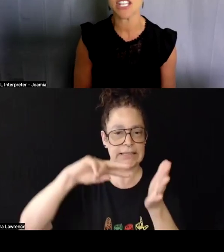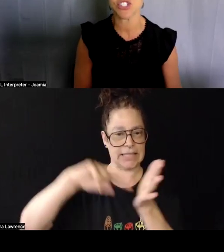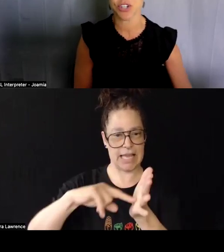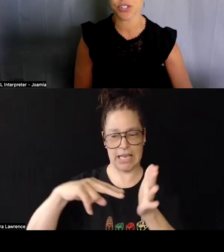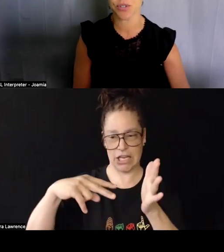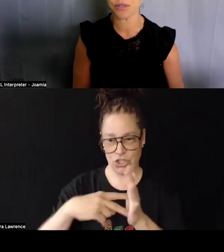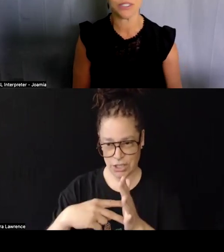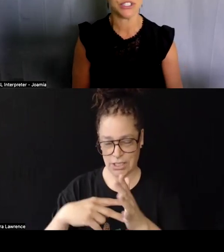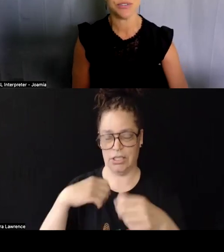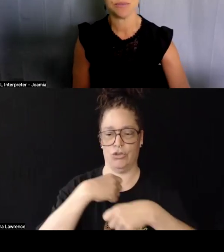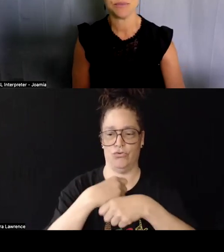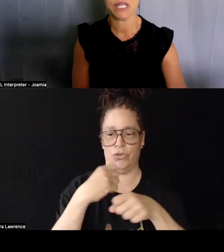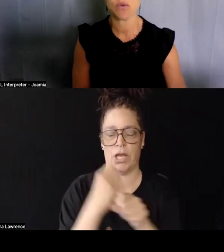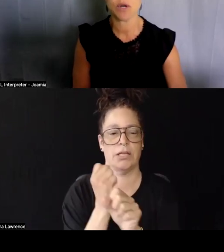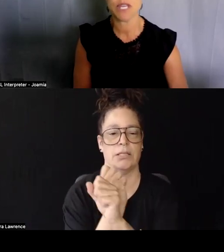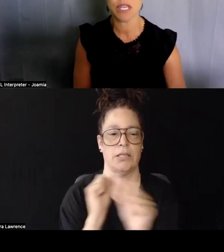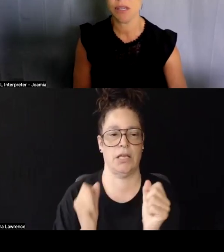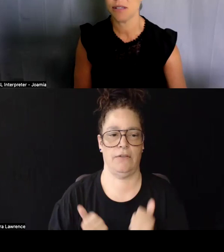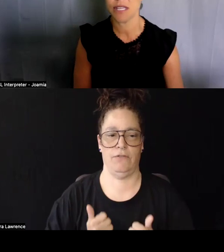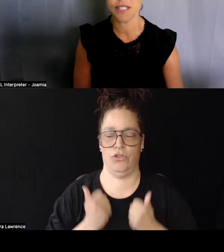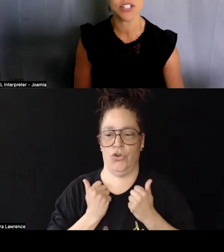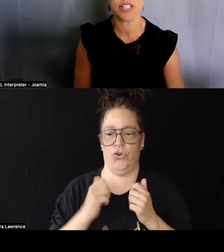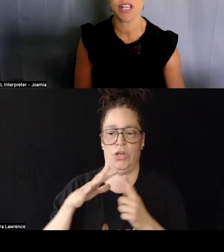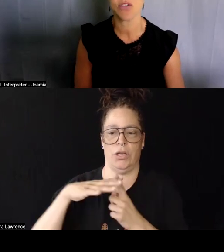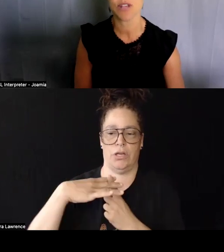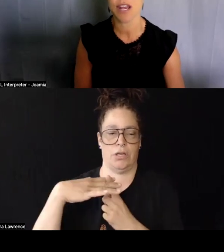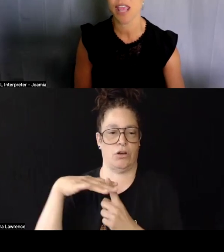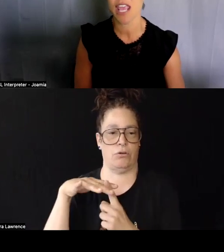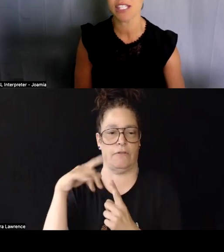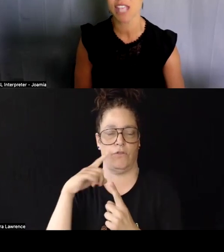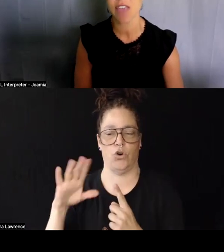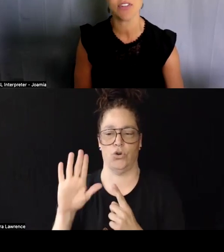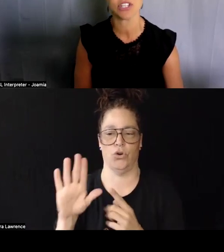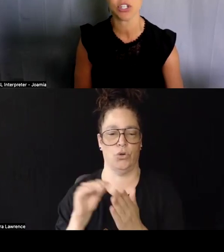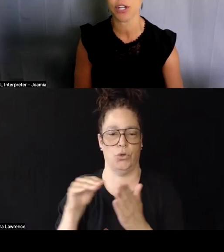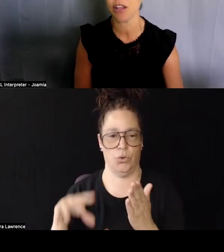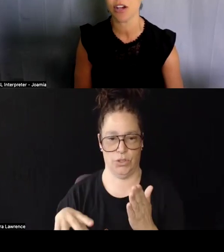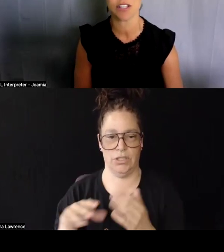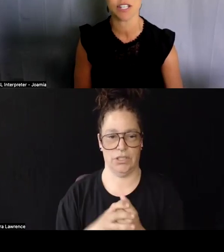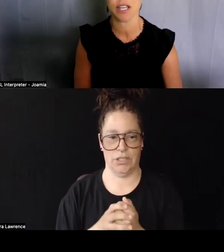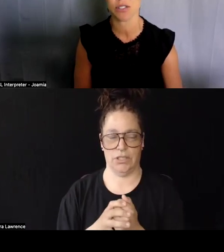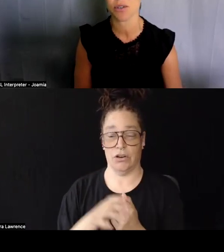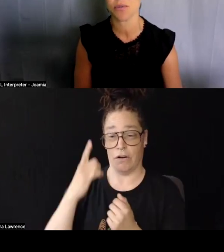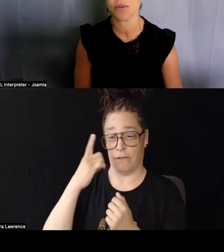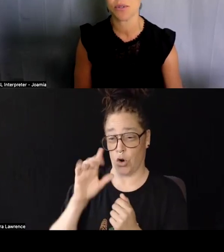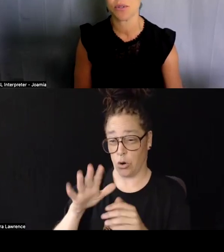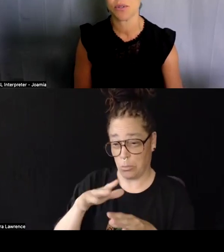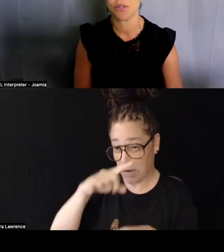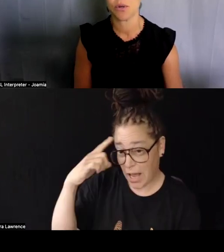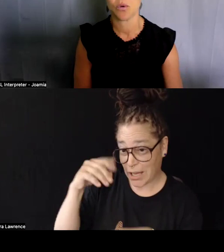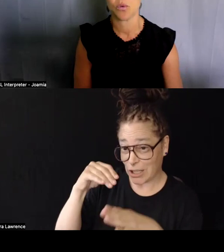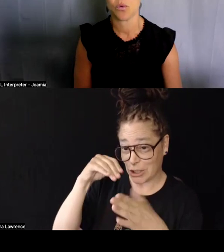As teachers, it will mean intentionally creating a safe learning context